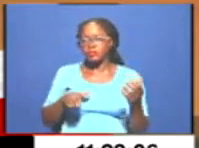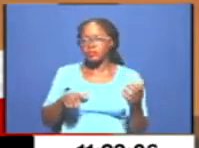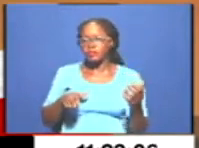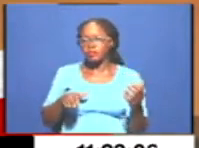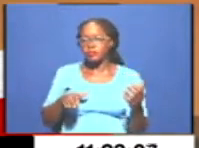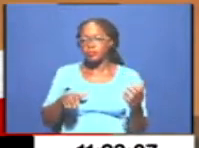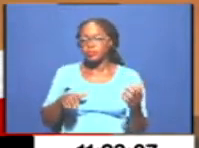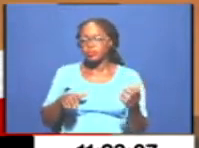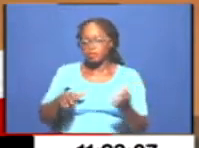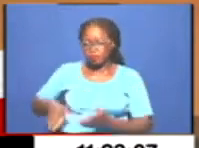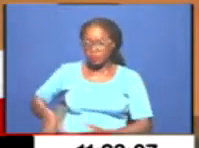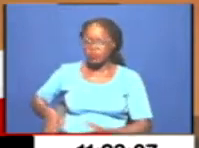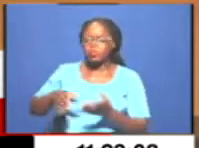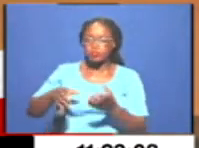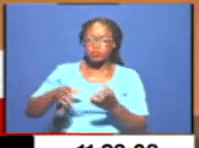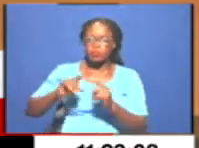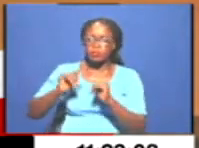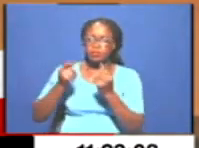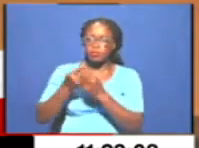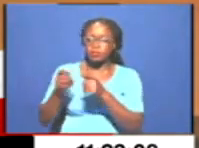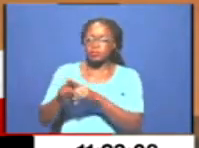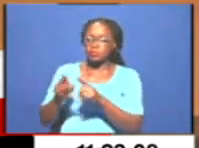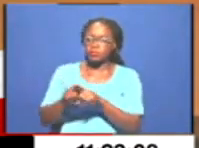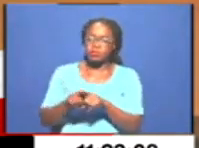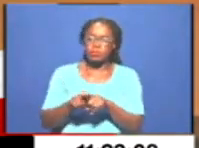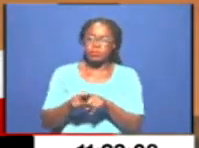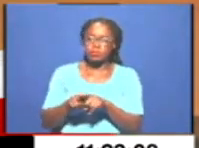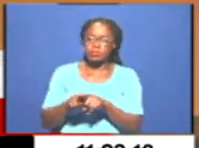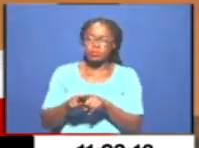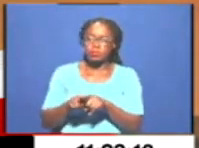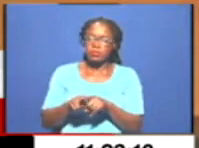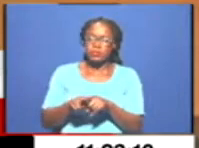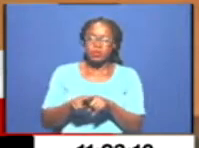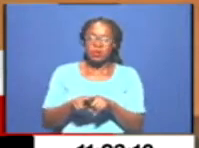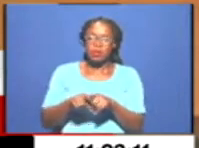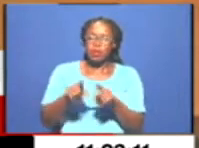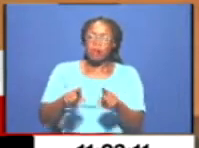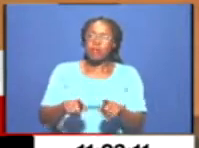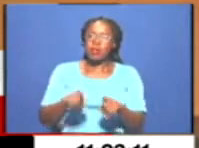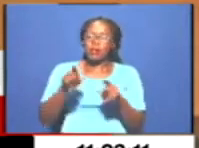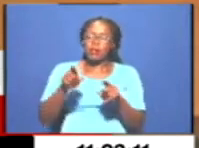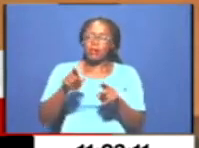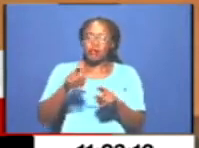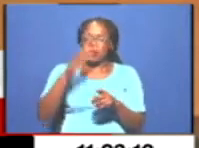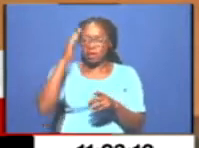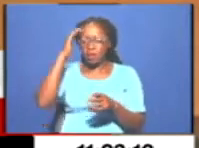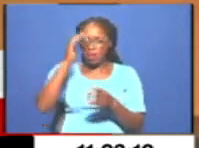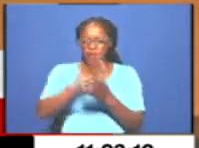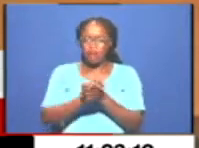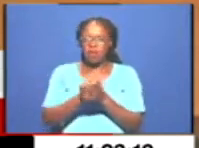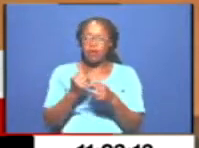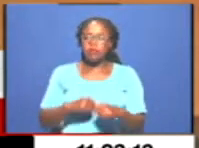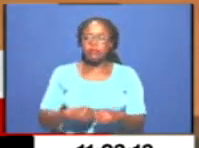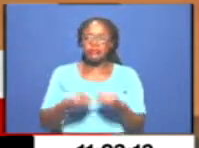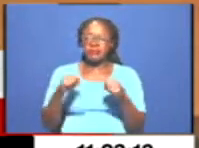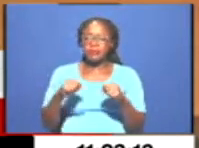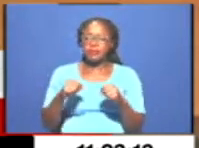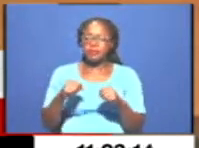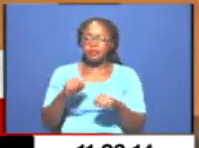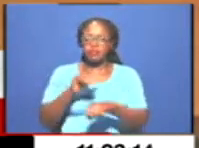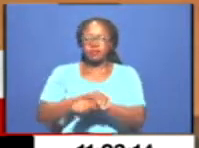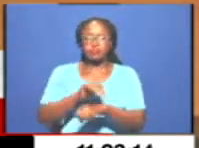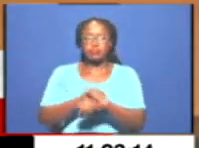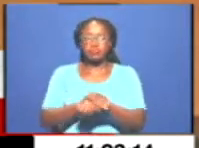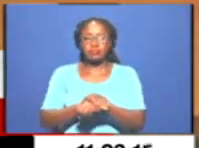rugby team can be able to qualify. They were in it in Gold Coast in 2018, and we believe mm-hmm. That they'll be able to put a good performance and